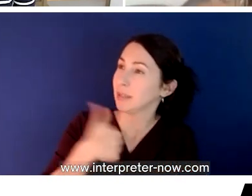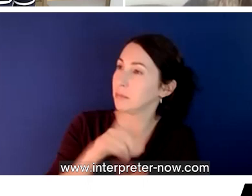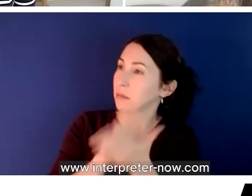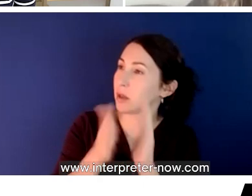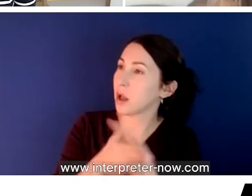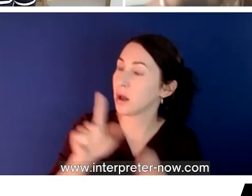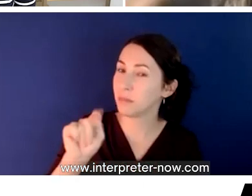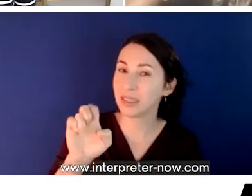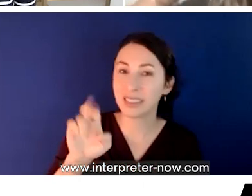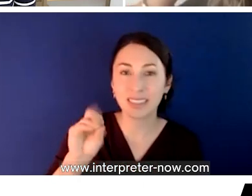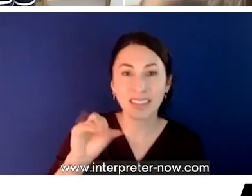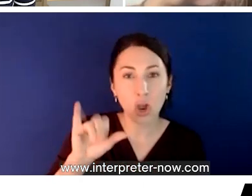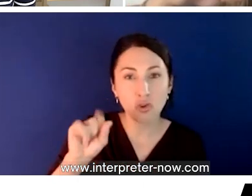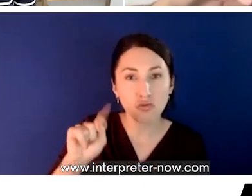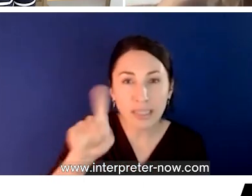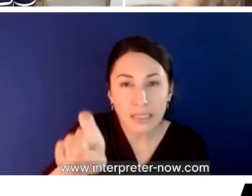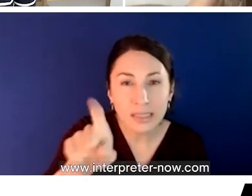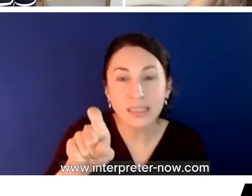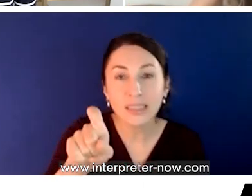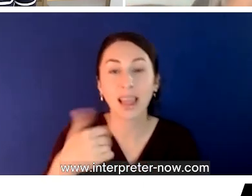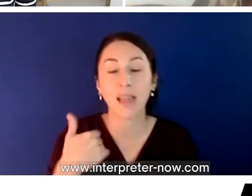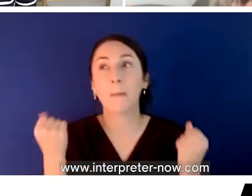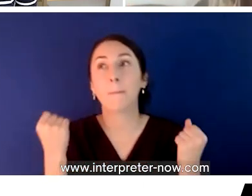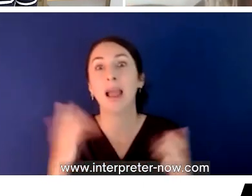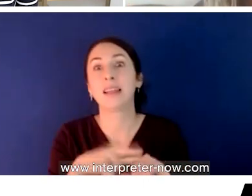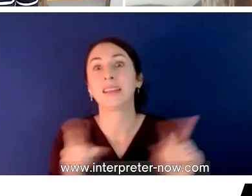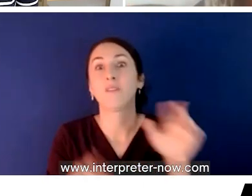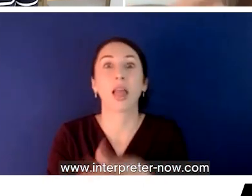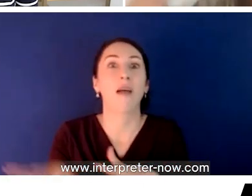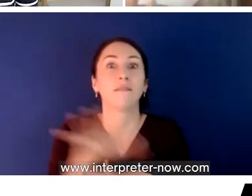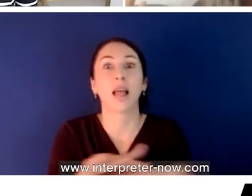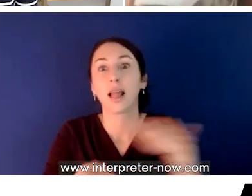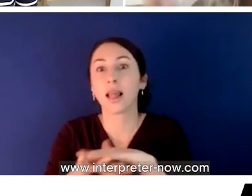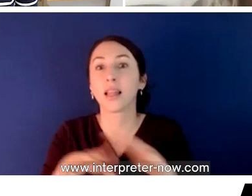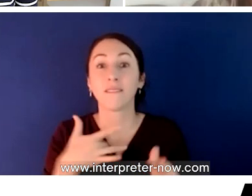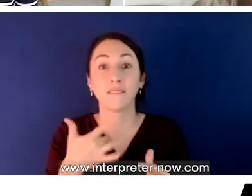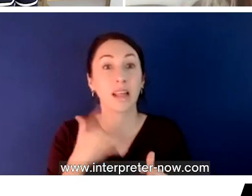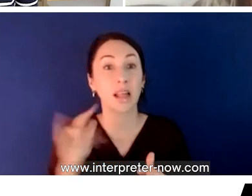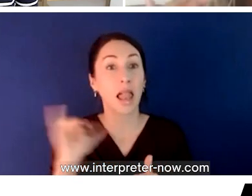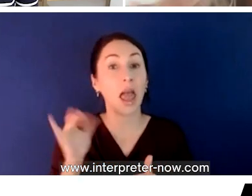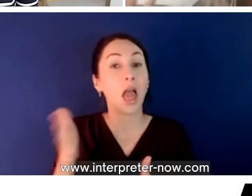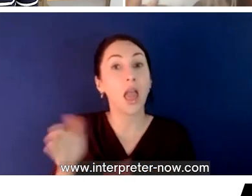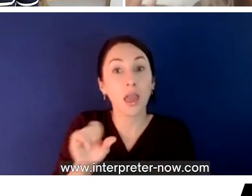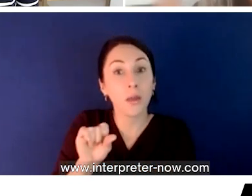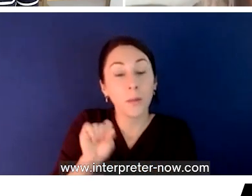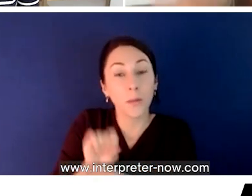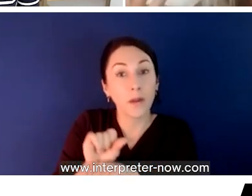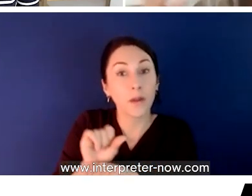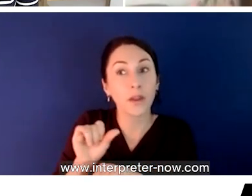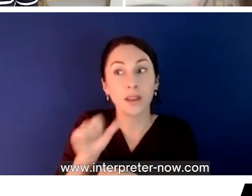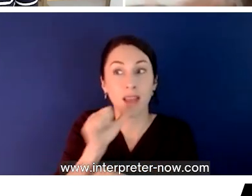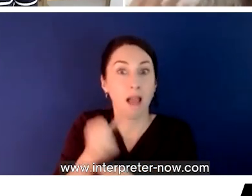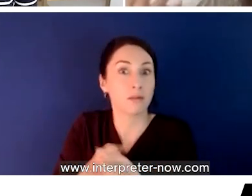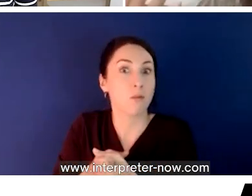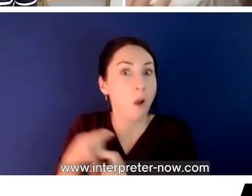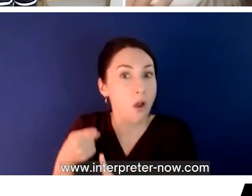Like, there was just levels upon levels upon levels there. She didn't feel like she was getting the support she needed from her